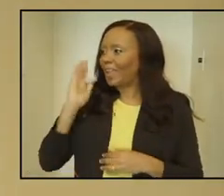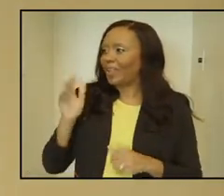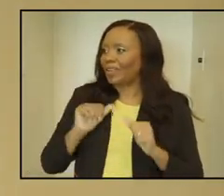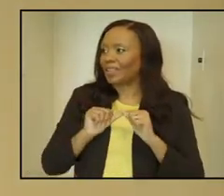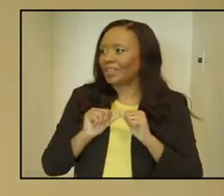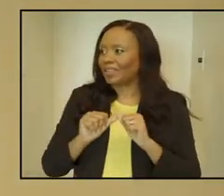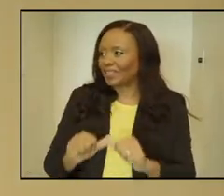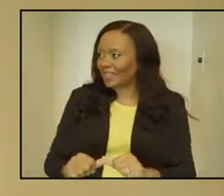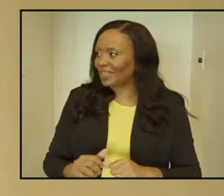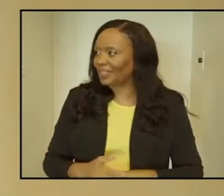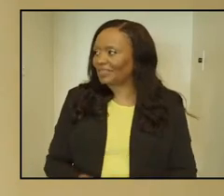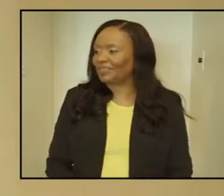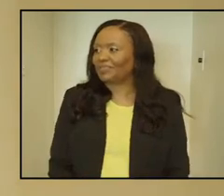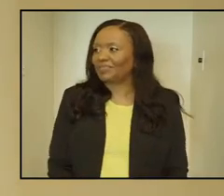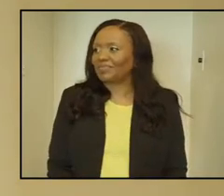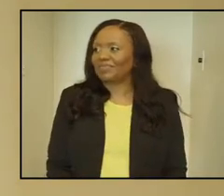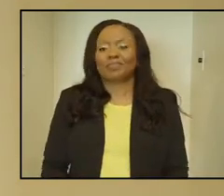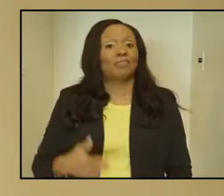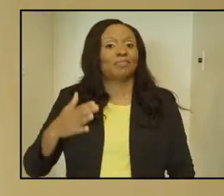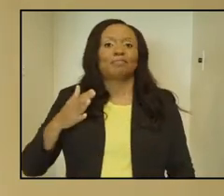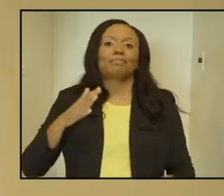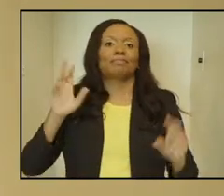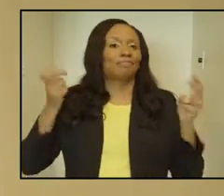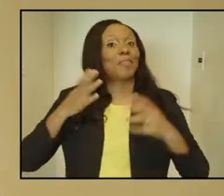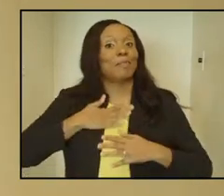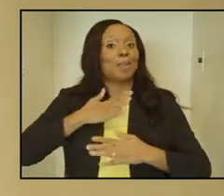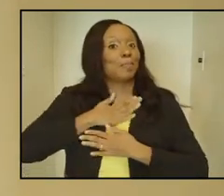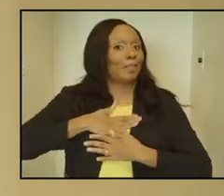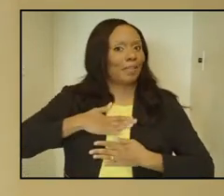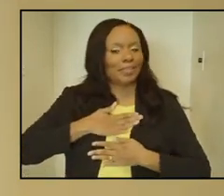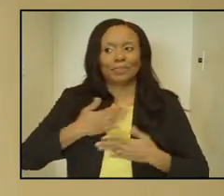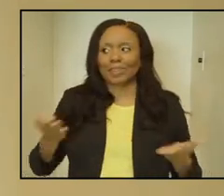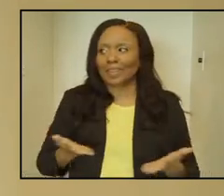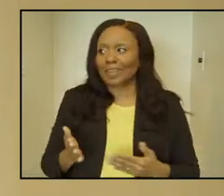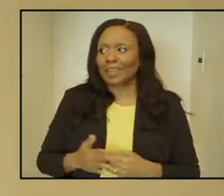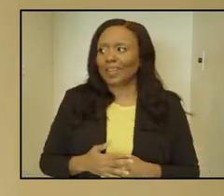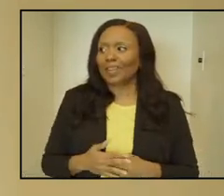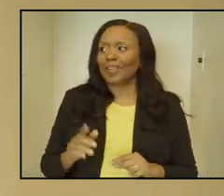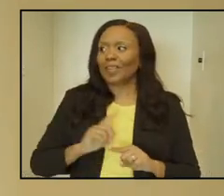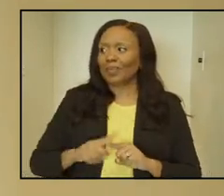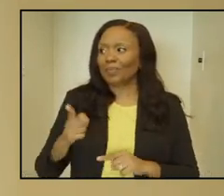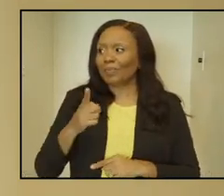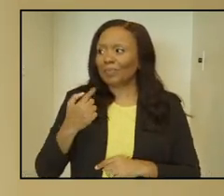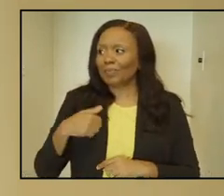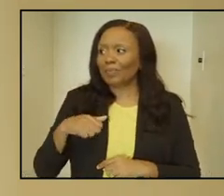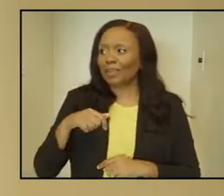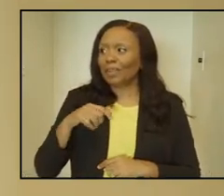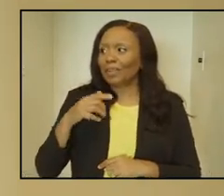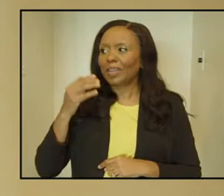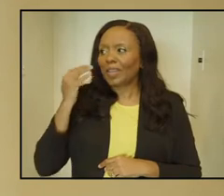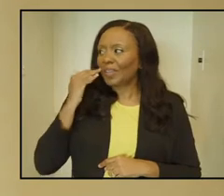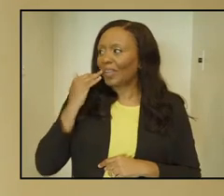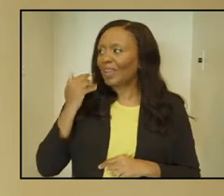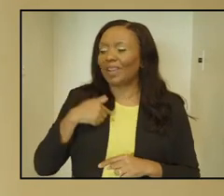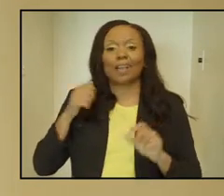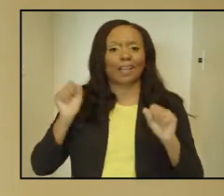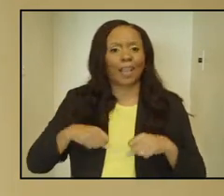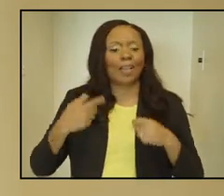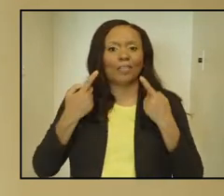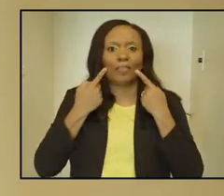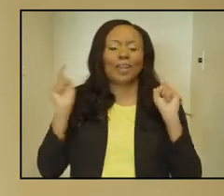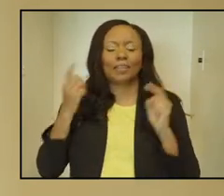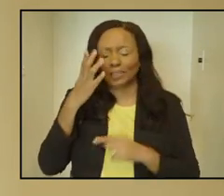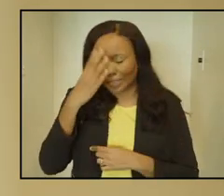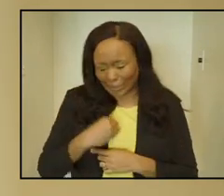theme, to be here, but I think I have other motives as well because we can get some sleep after the launch,